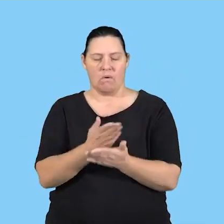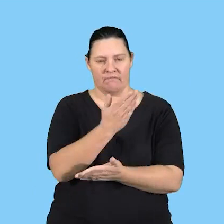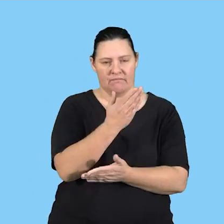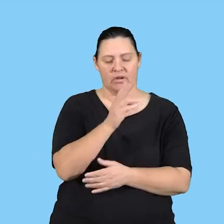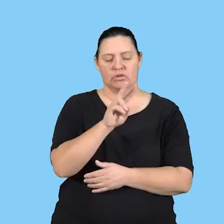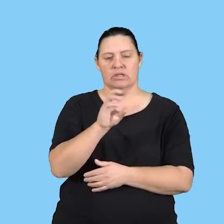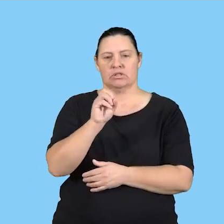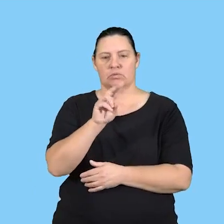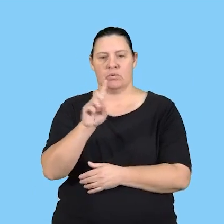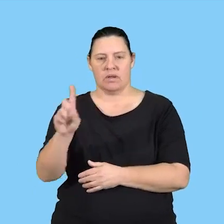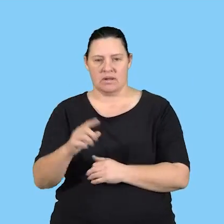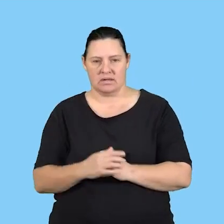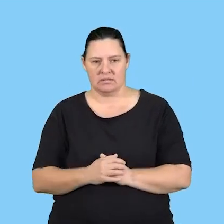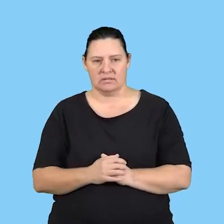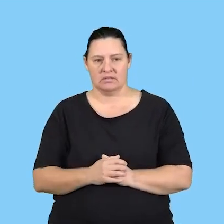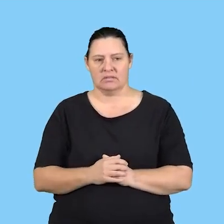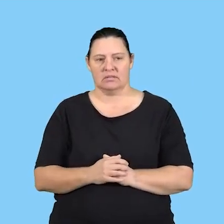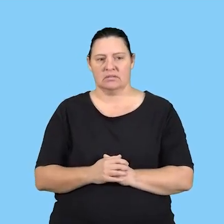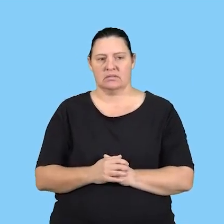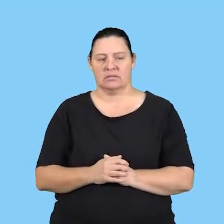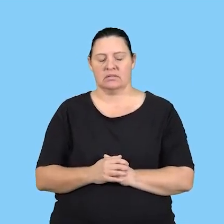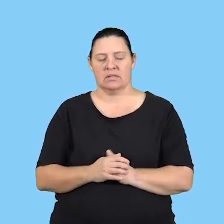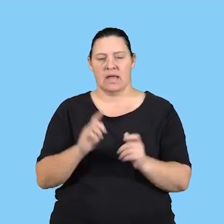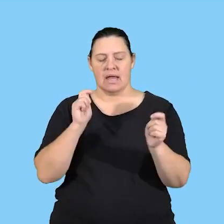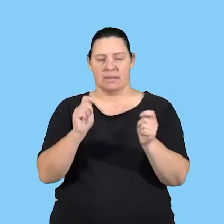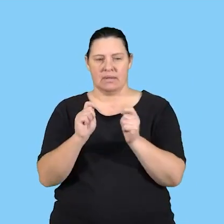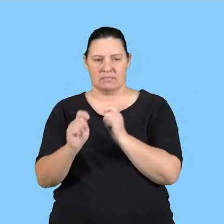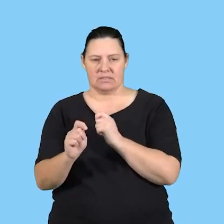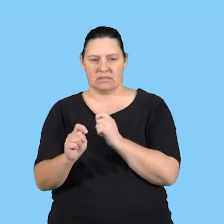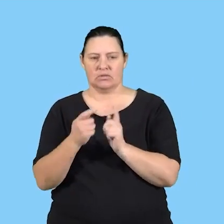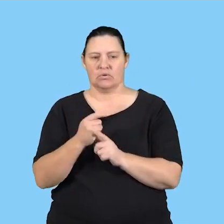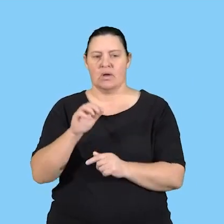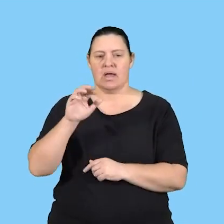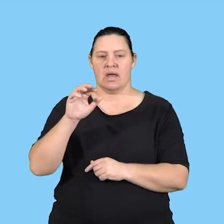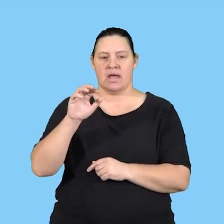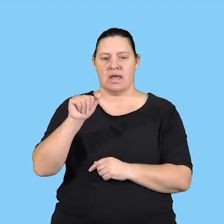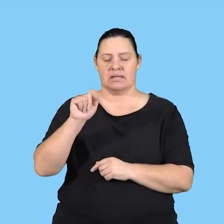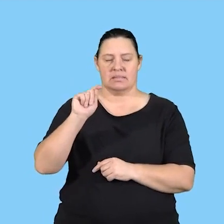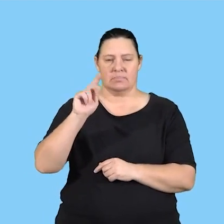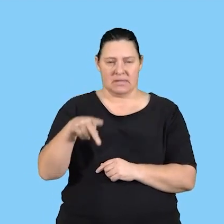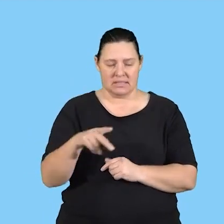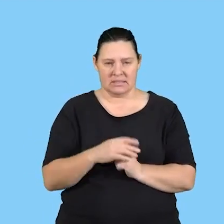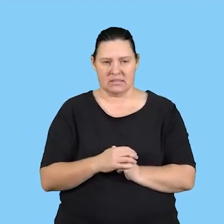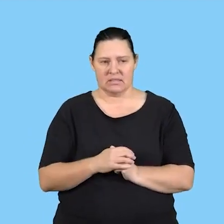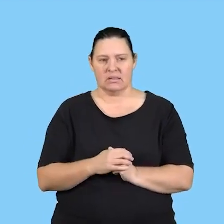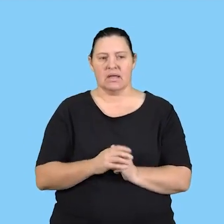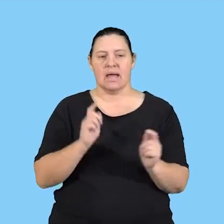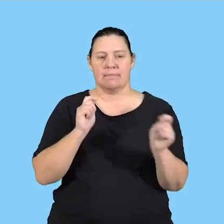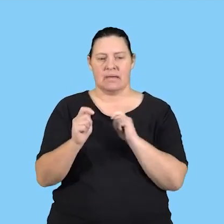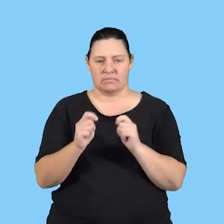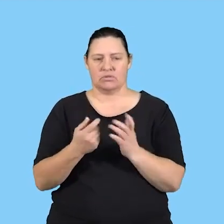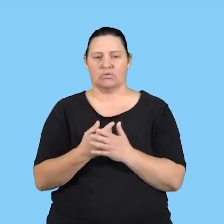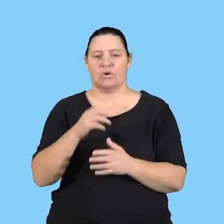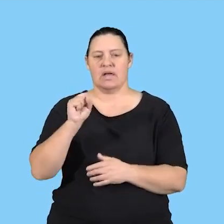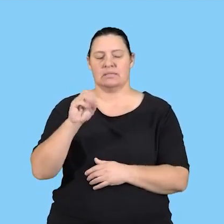in year 2021, the amendments to the annual teaching plans, the amendments to